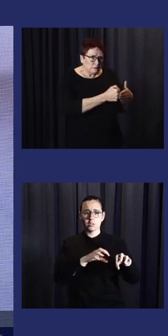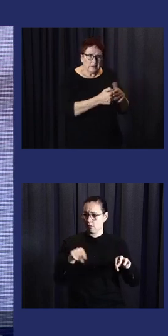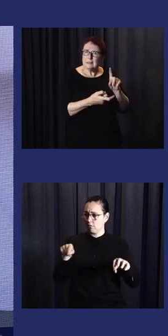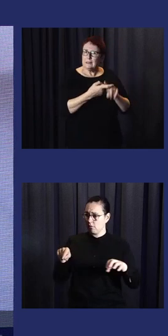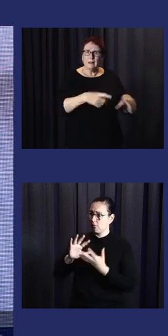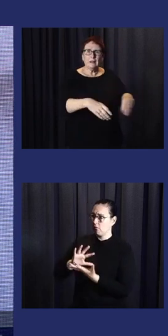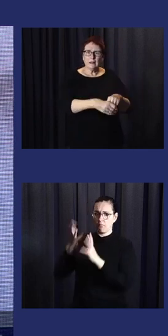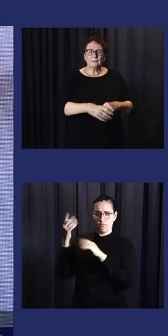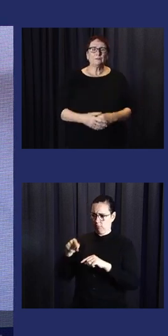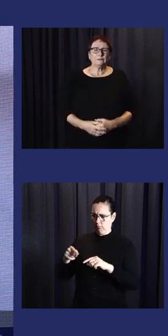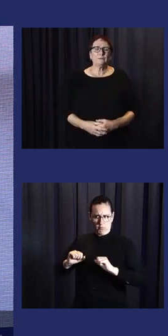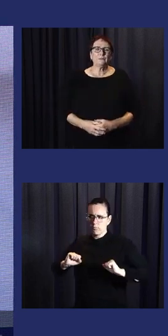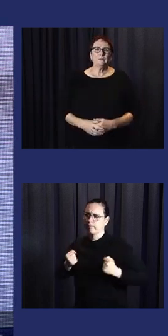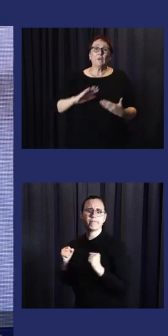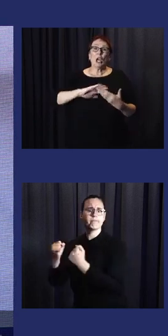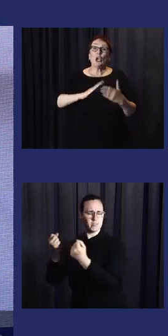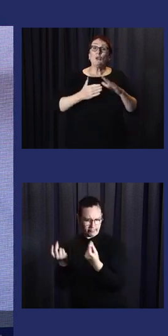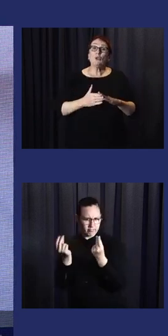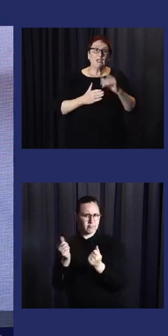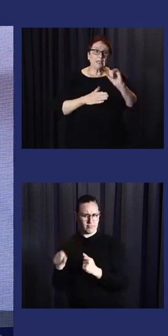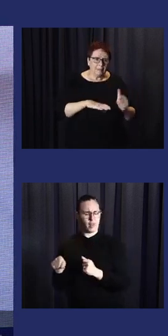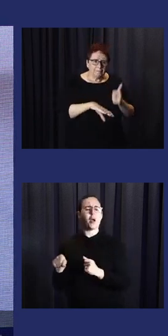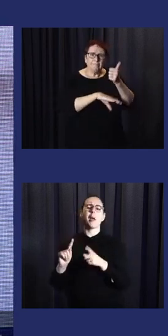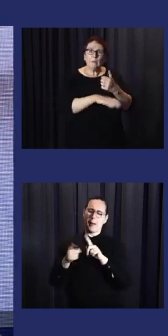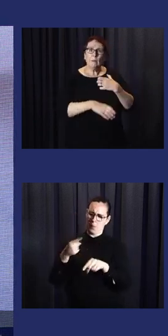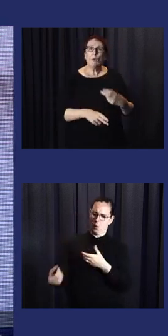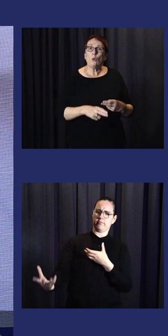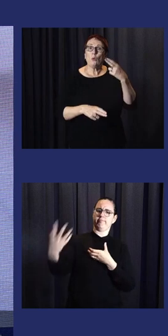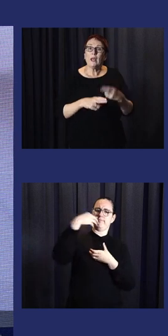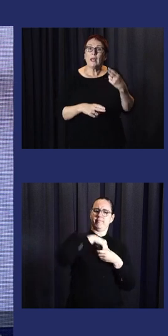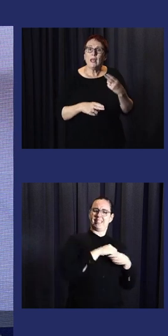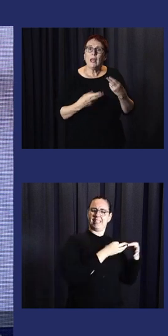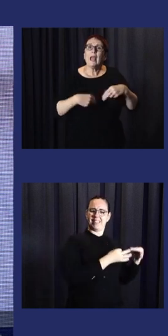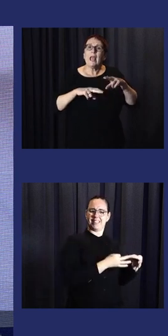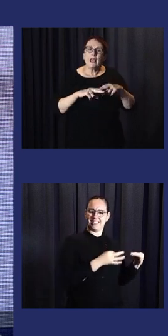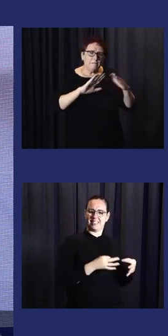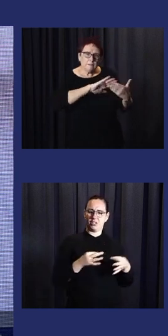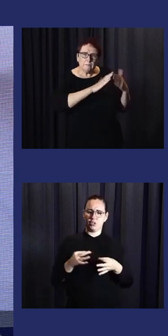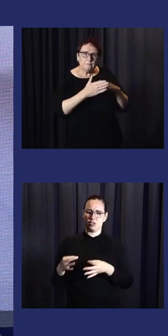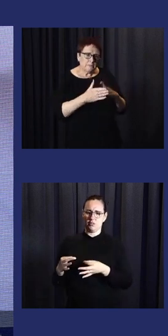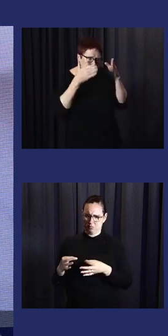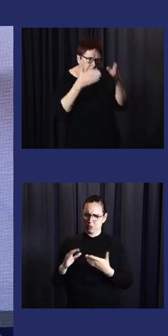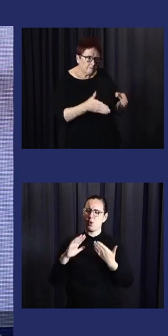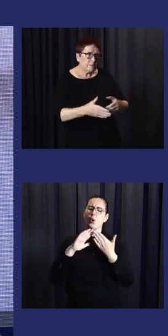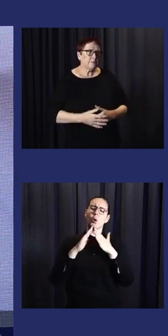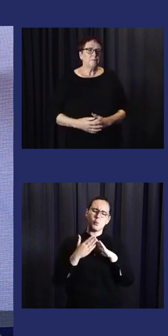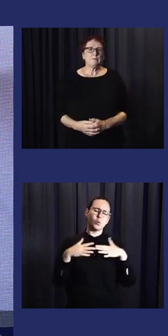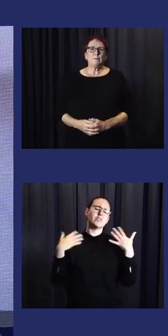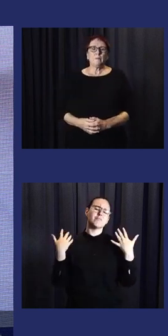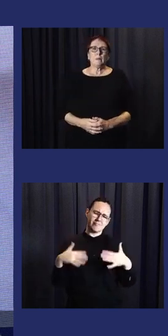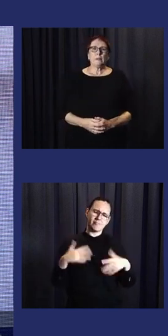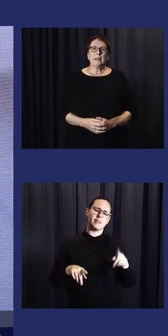risk. Communities recover faster when community-based approaches are practiced that build on